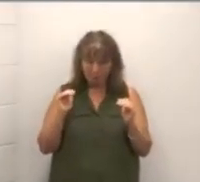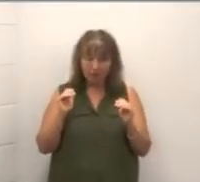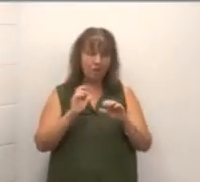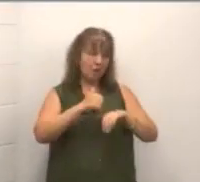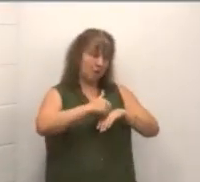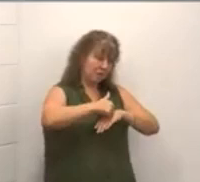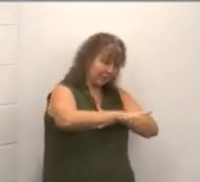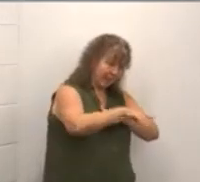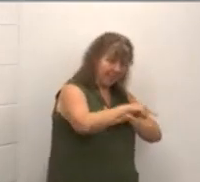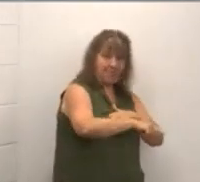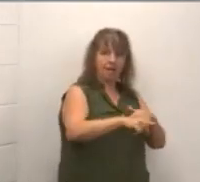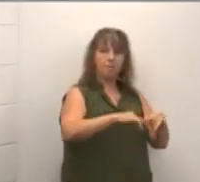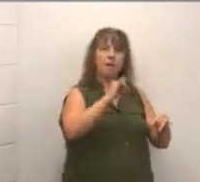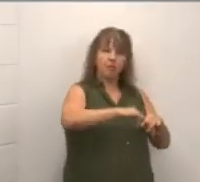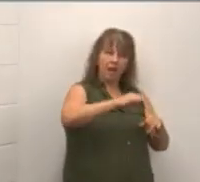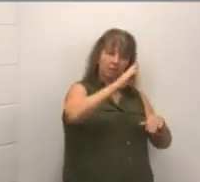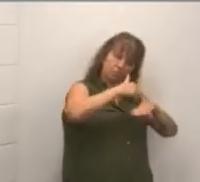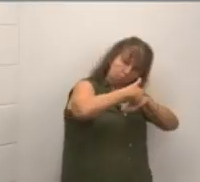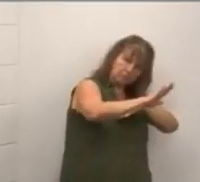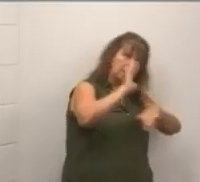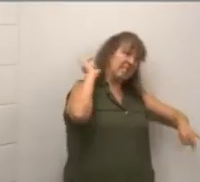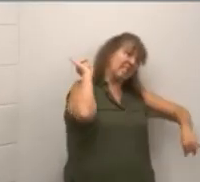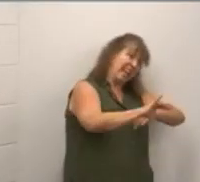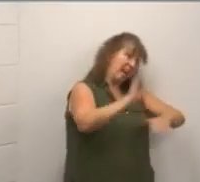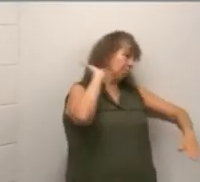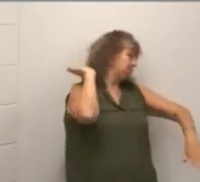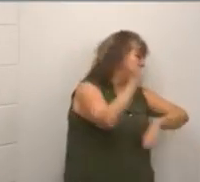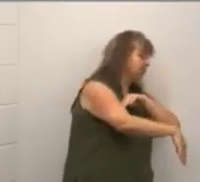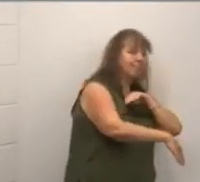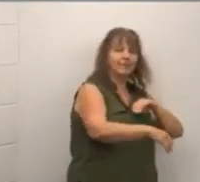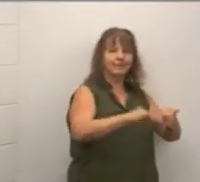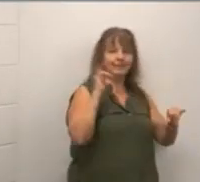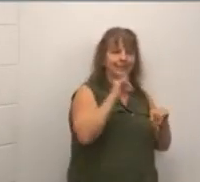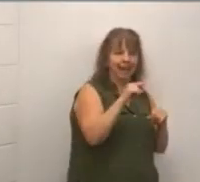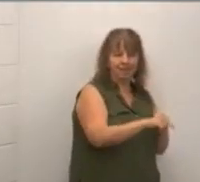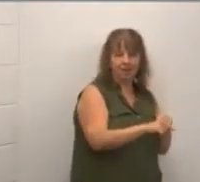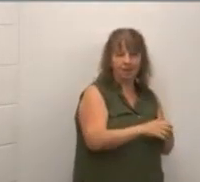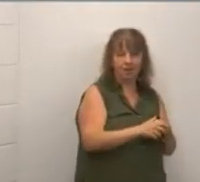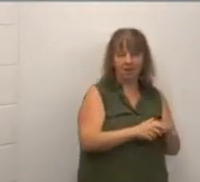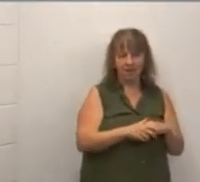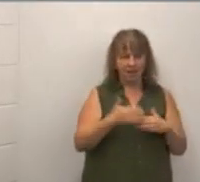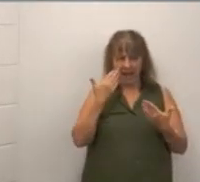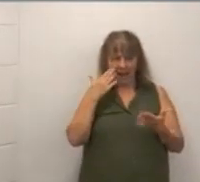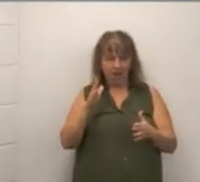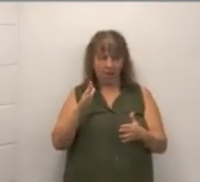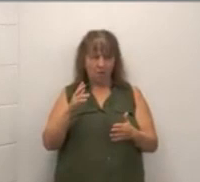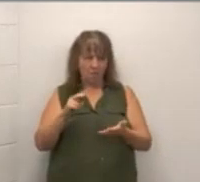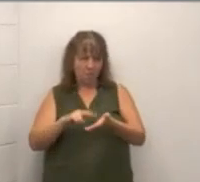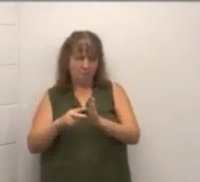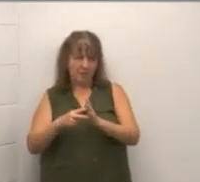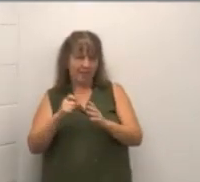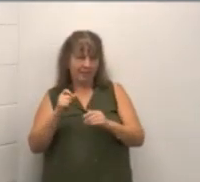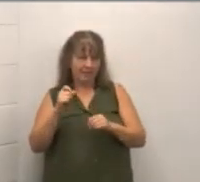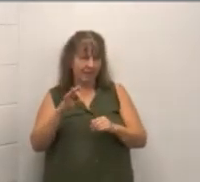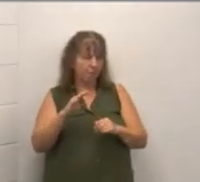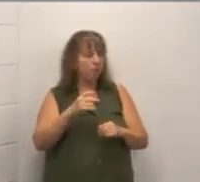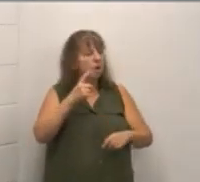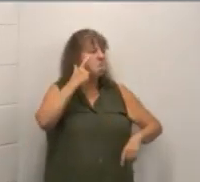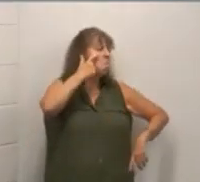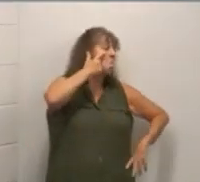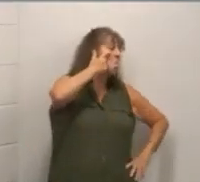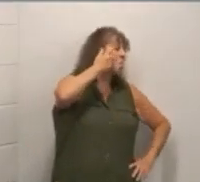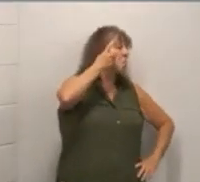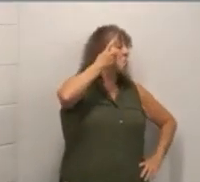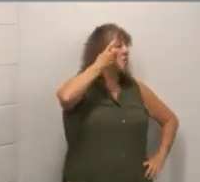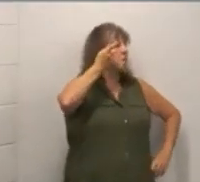our plans for return from parent selection. I'm not sure what that means, where we're going to test the waters or try